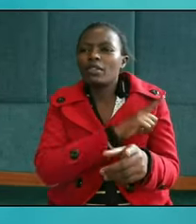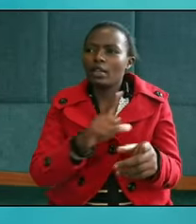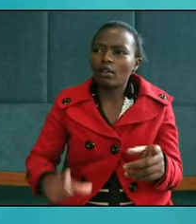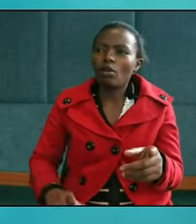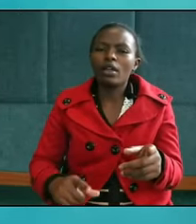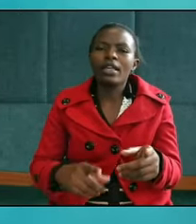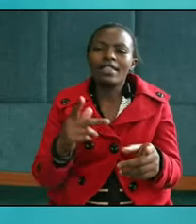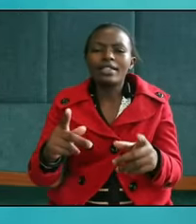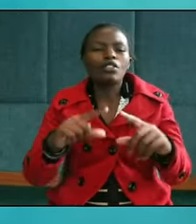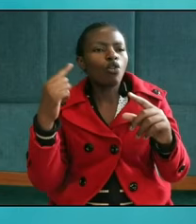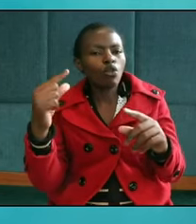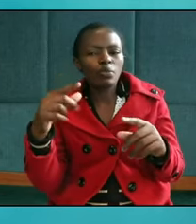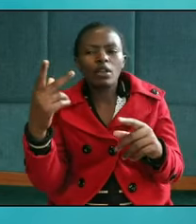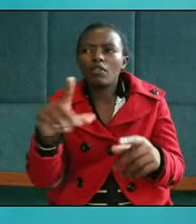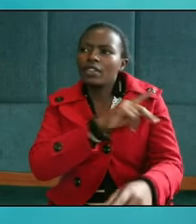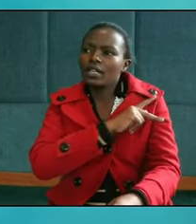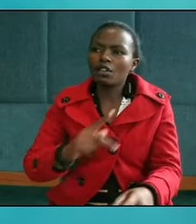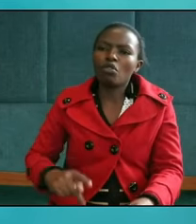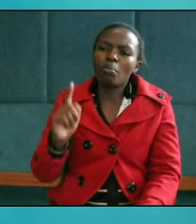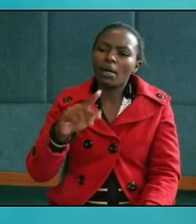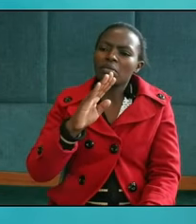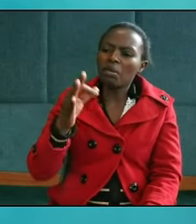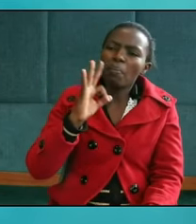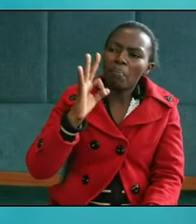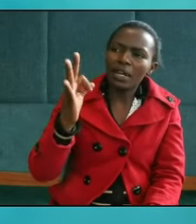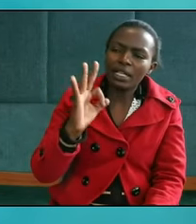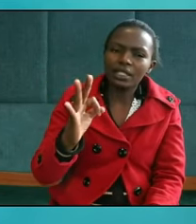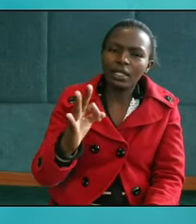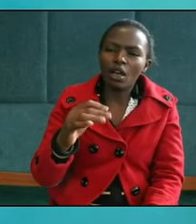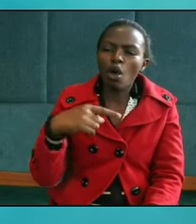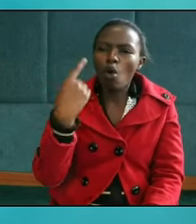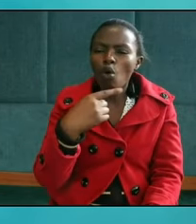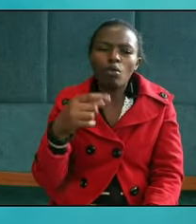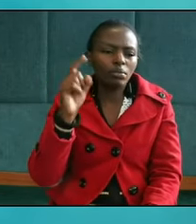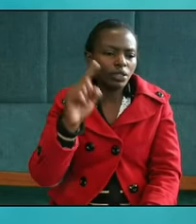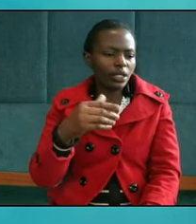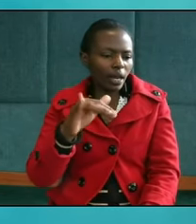the kingdom shall be preached." Whom shall